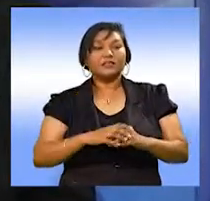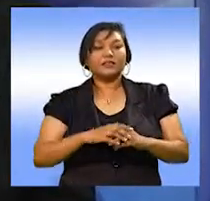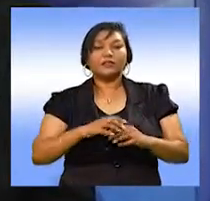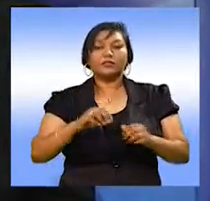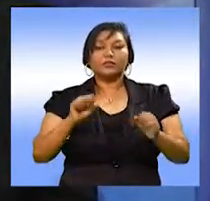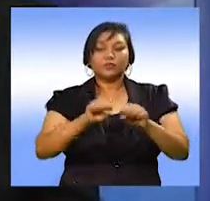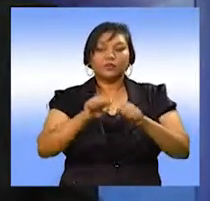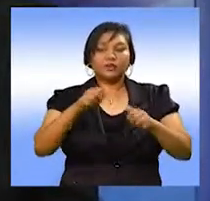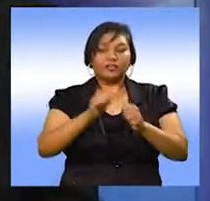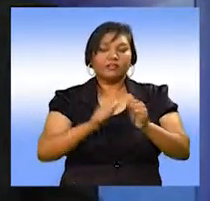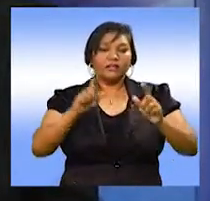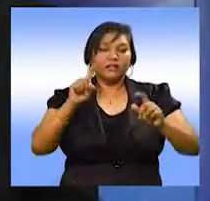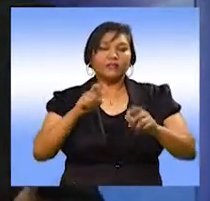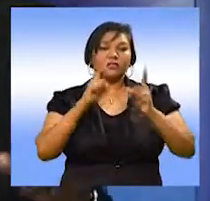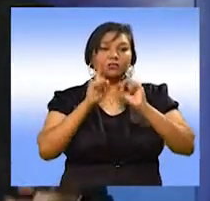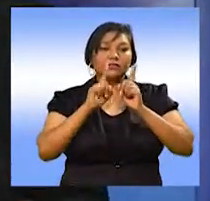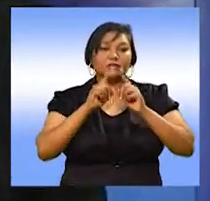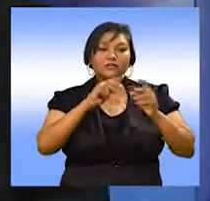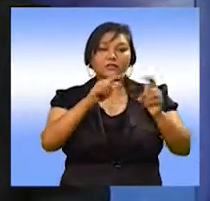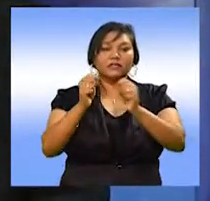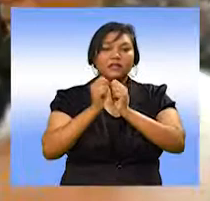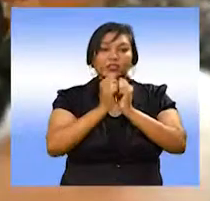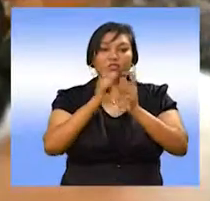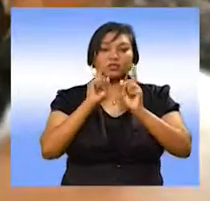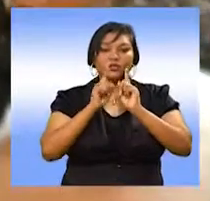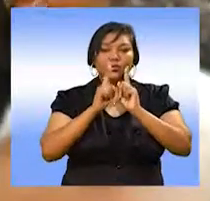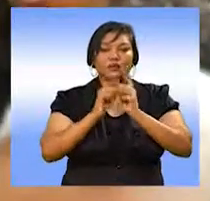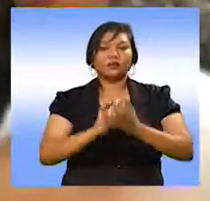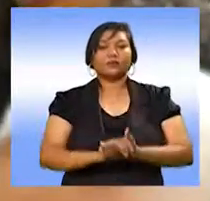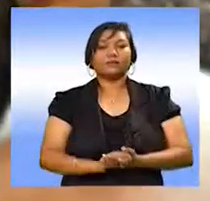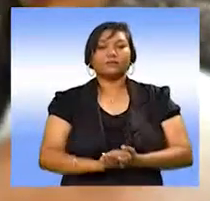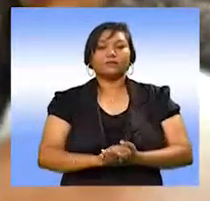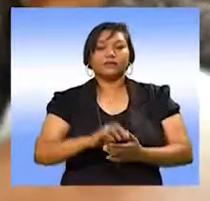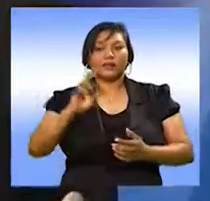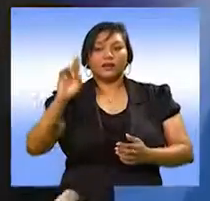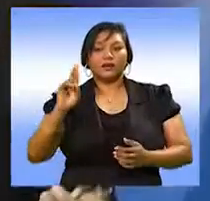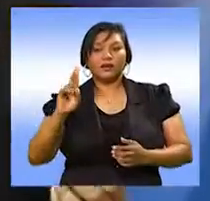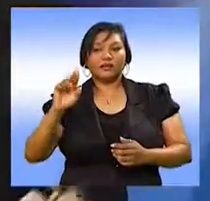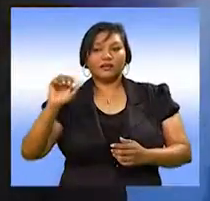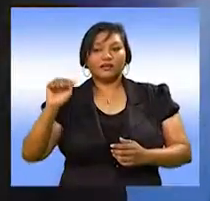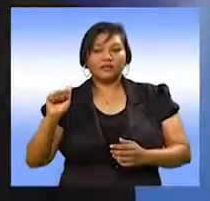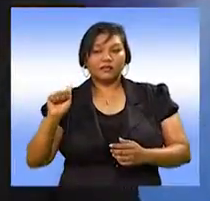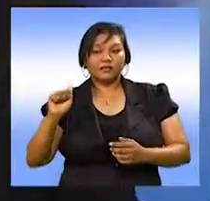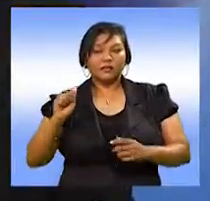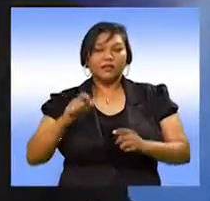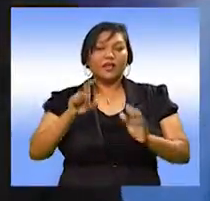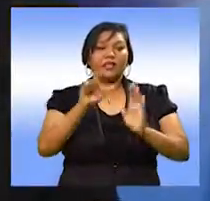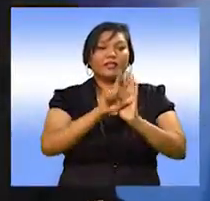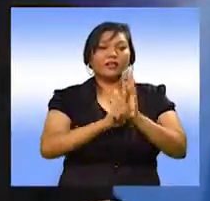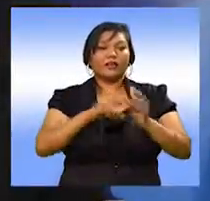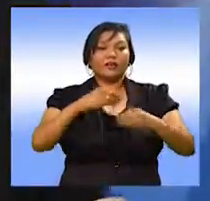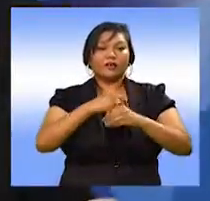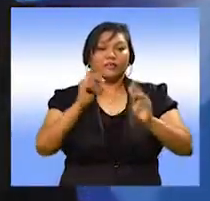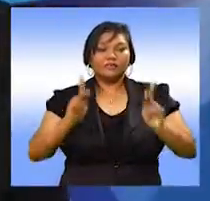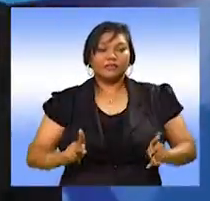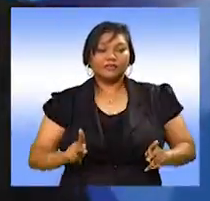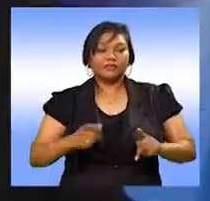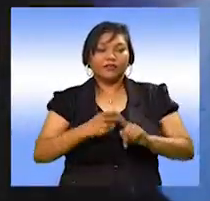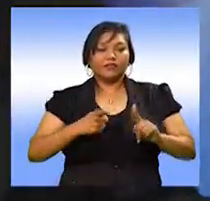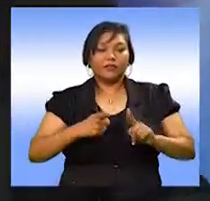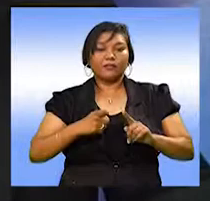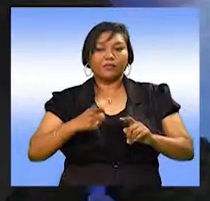and all the other relevant authorities. Regan Ascarali, Legal Officer 2 at the IPR